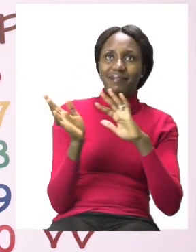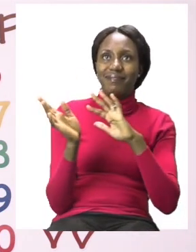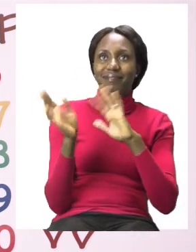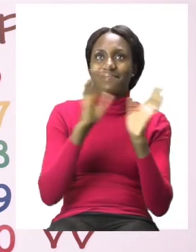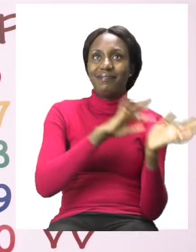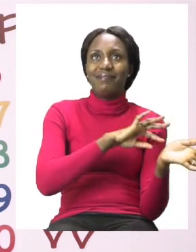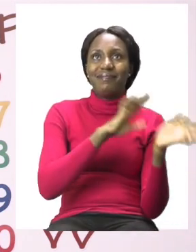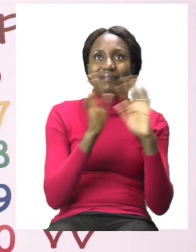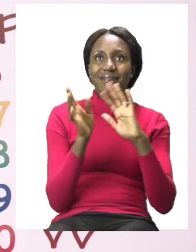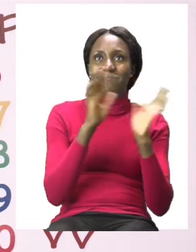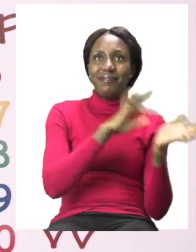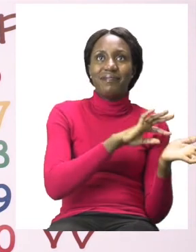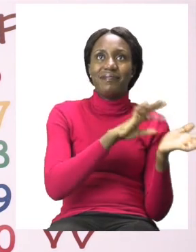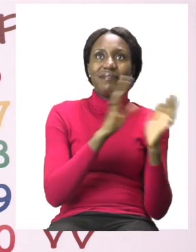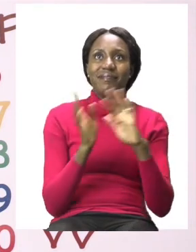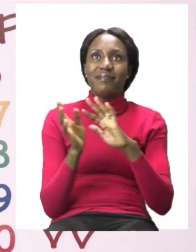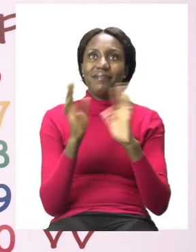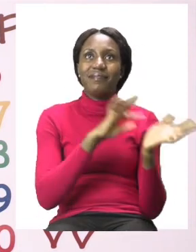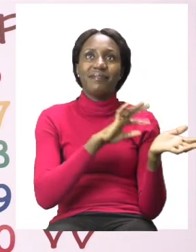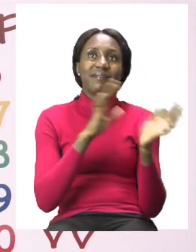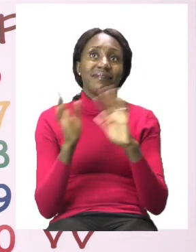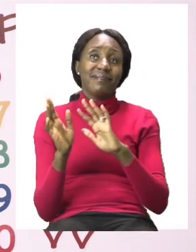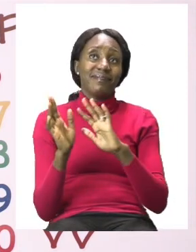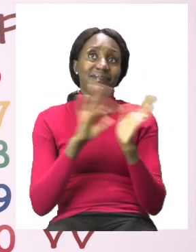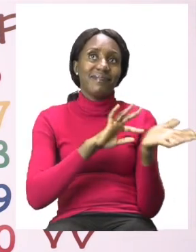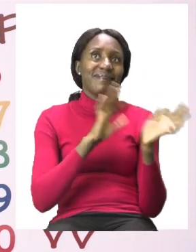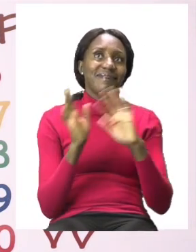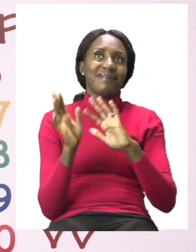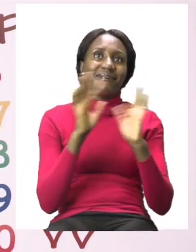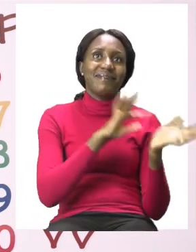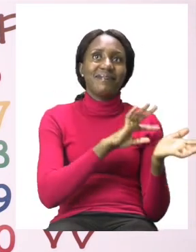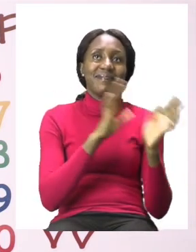goodbye. It's time to say goodbye.